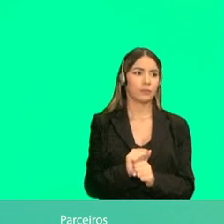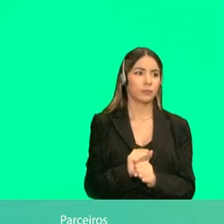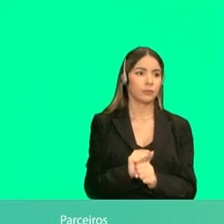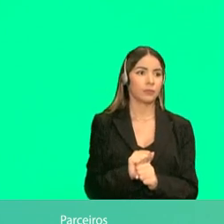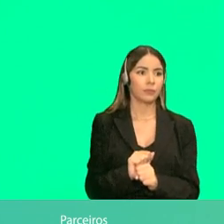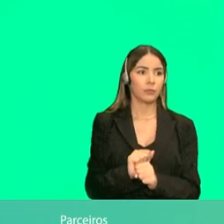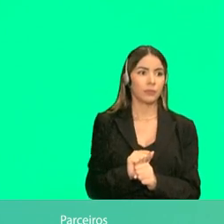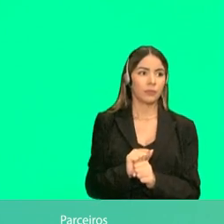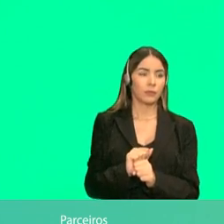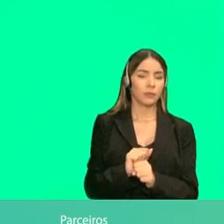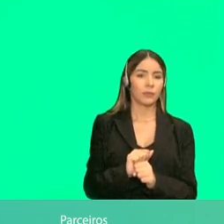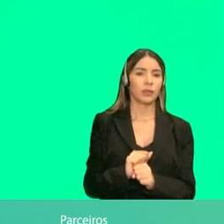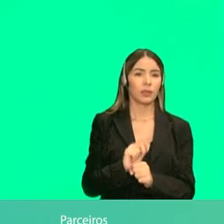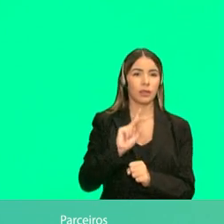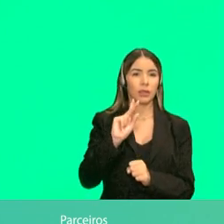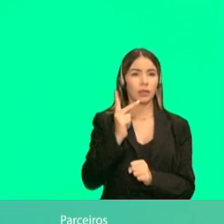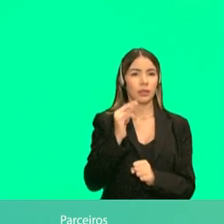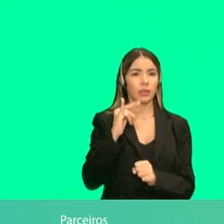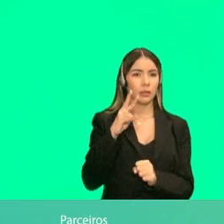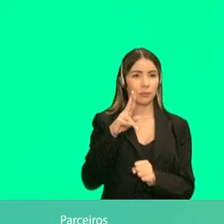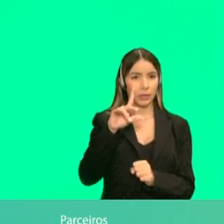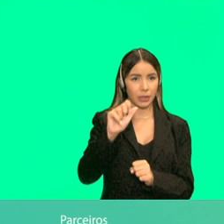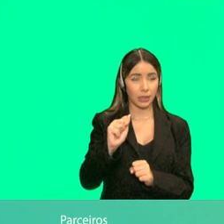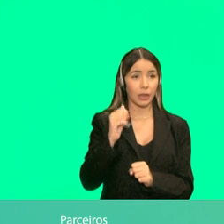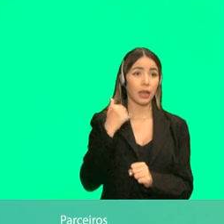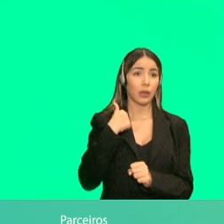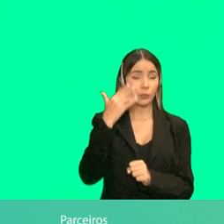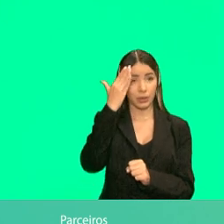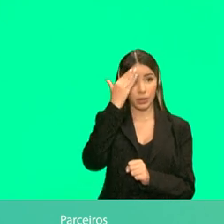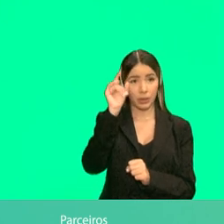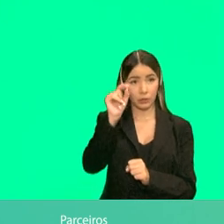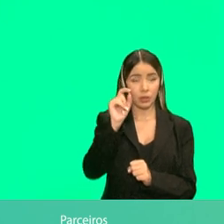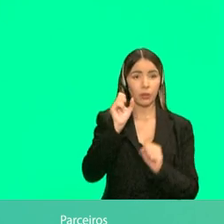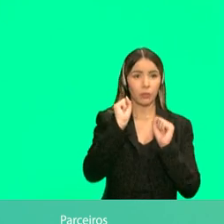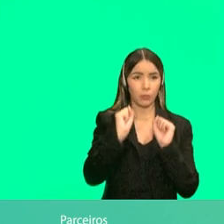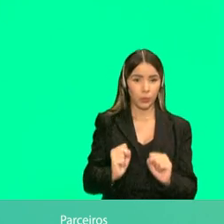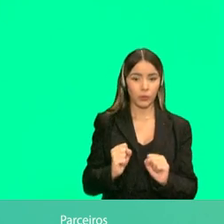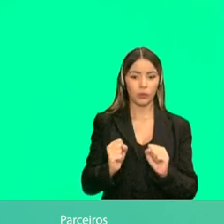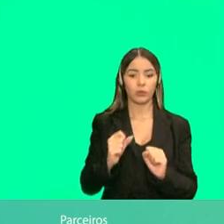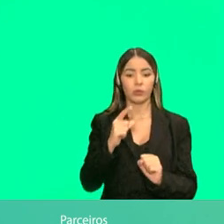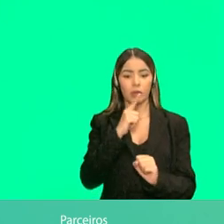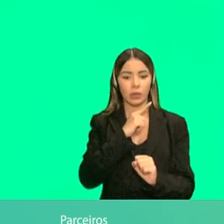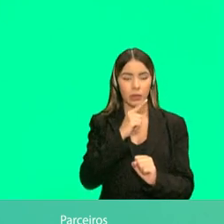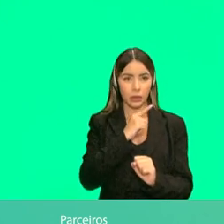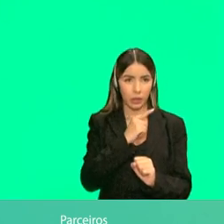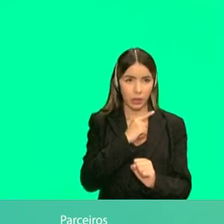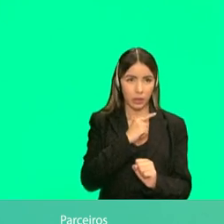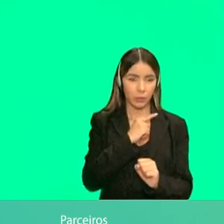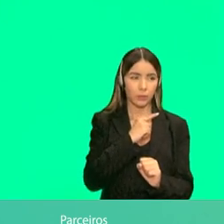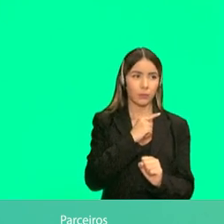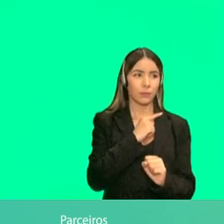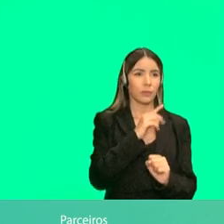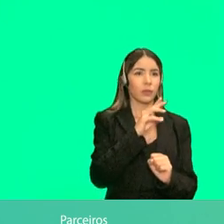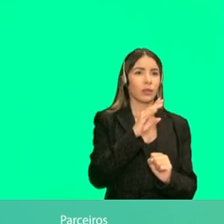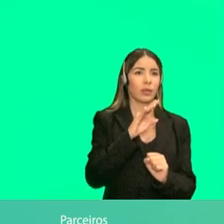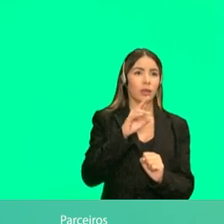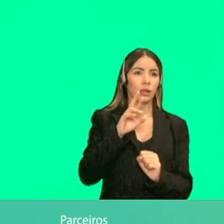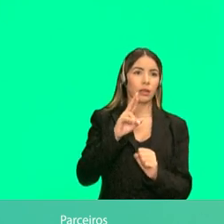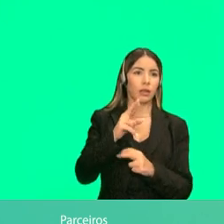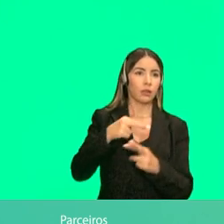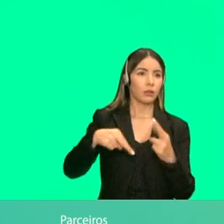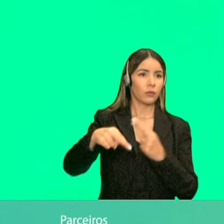2 minutes, if you allow me to reproduce, to play it. Oh, sorry, Mrs. Renata,